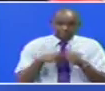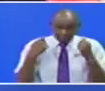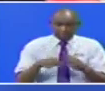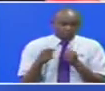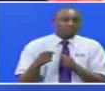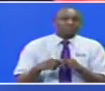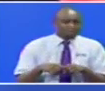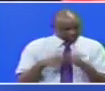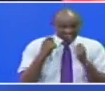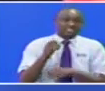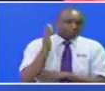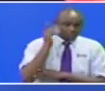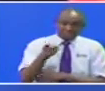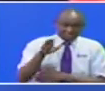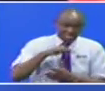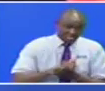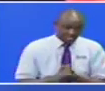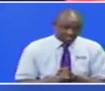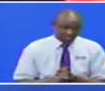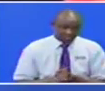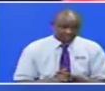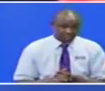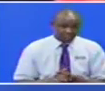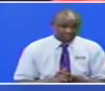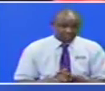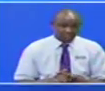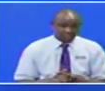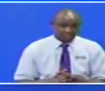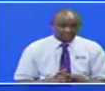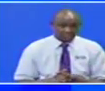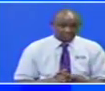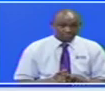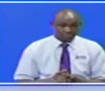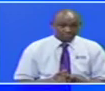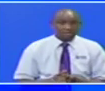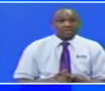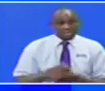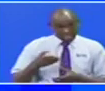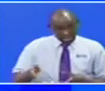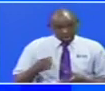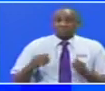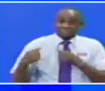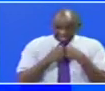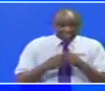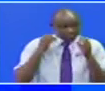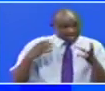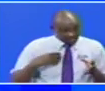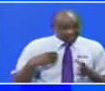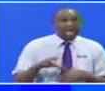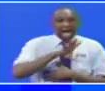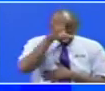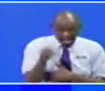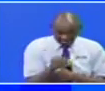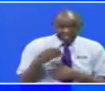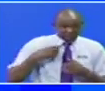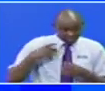insecurity in this country. It may have challenges, but Africa is not